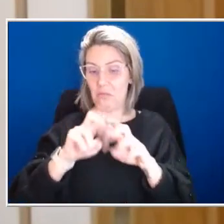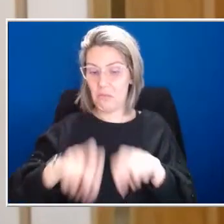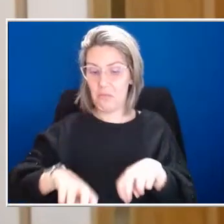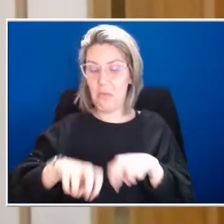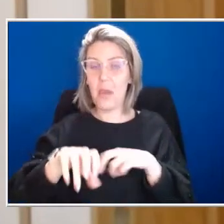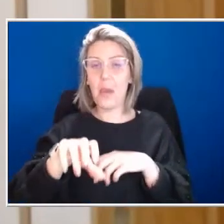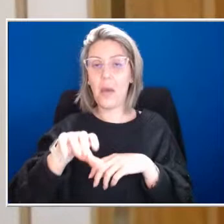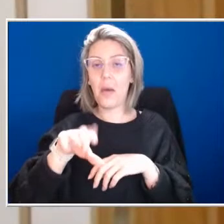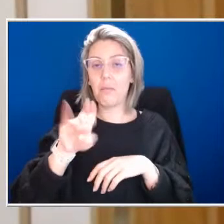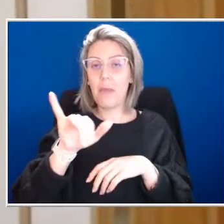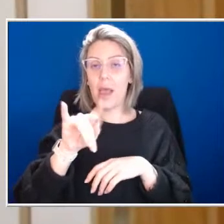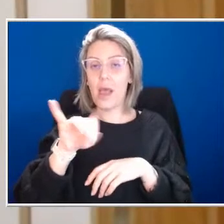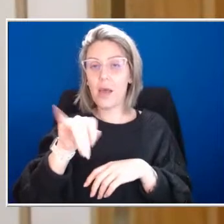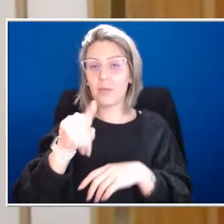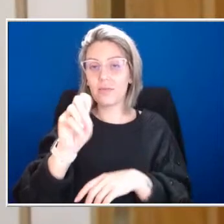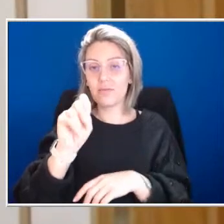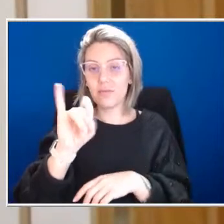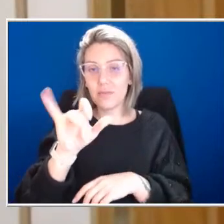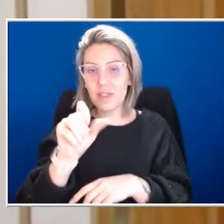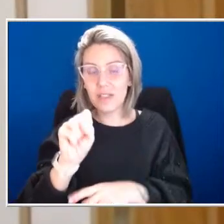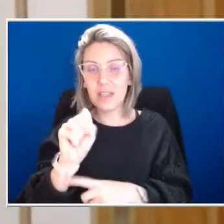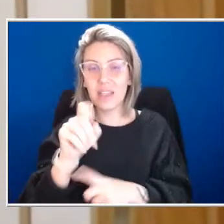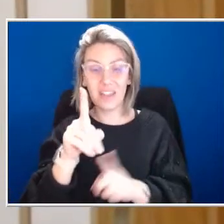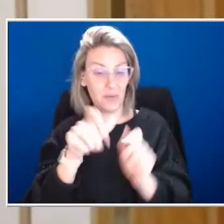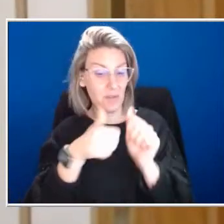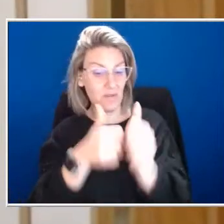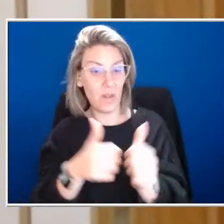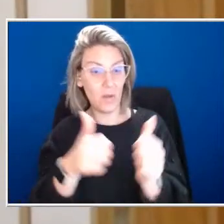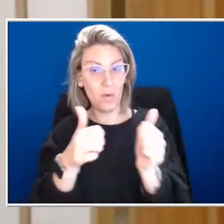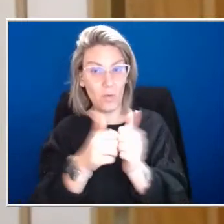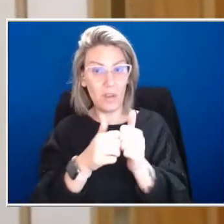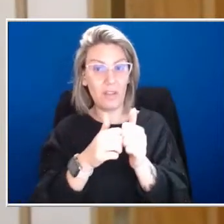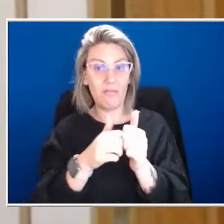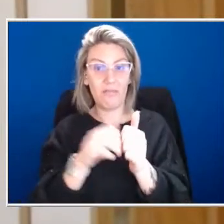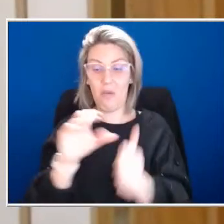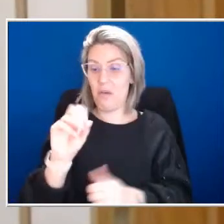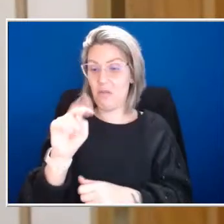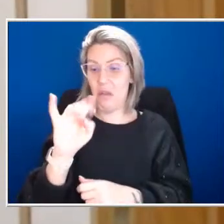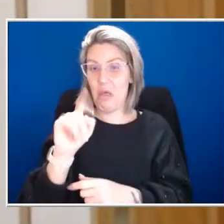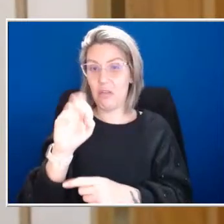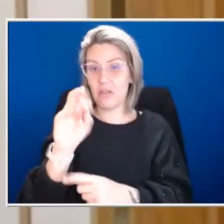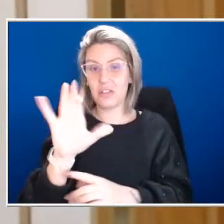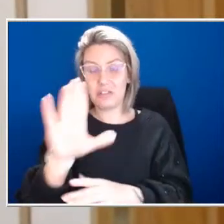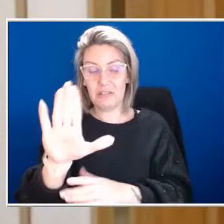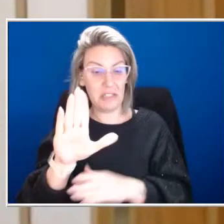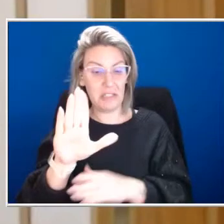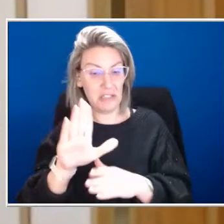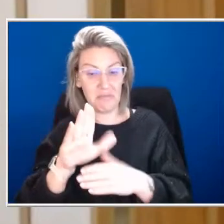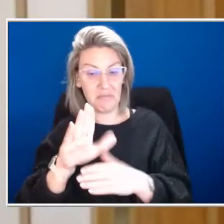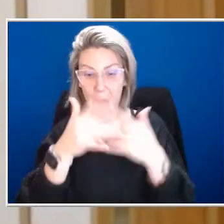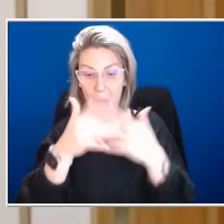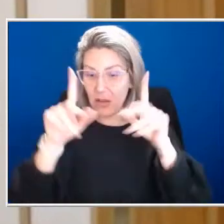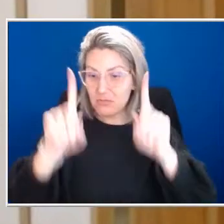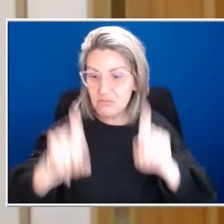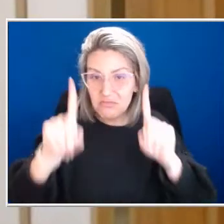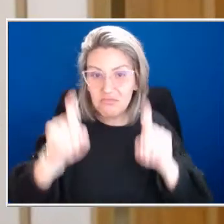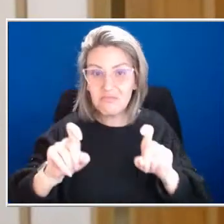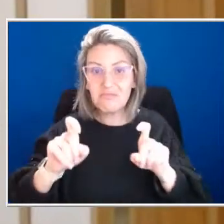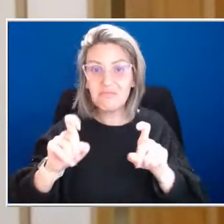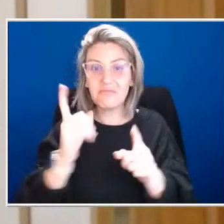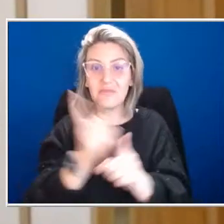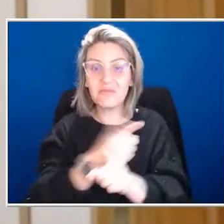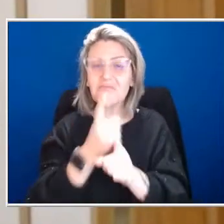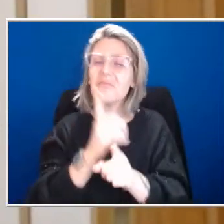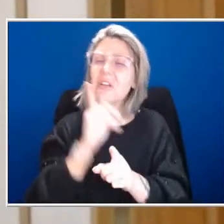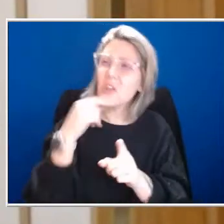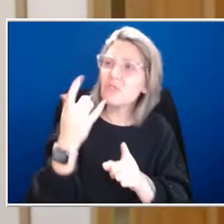in Gene's case, he was following with oncology actually outside. They were doing his blood test, bone marrow test regularly, and it looked kind of